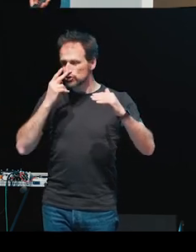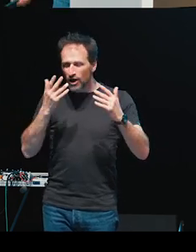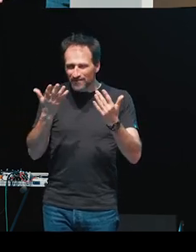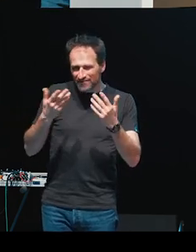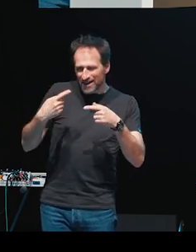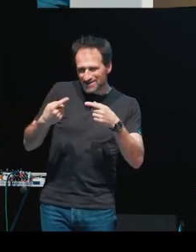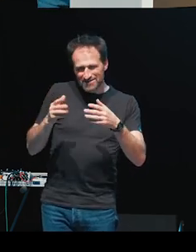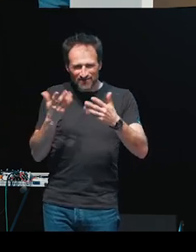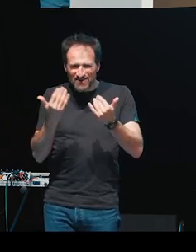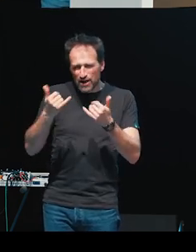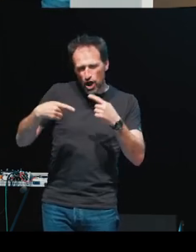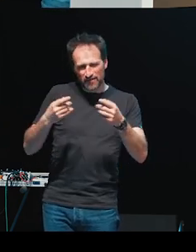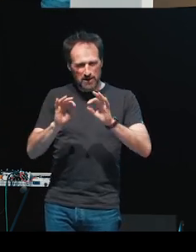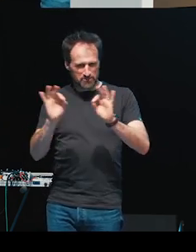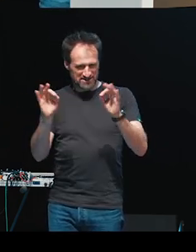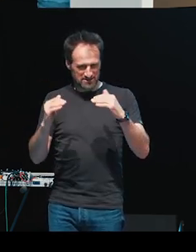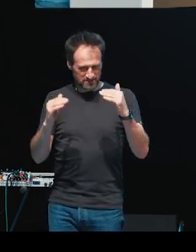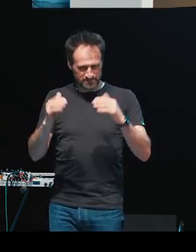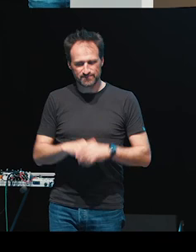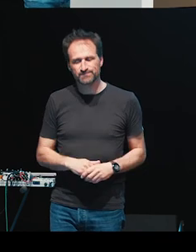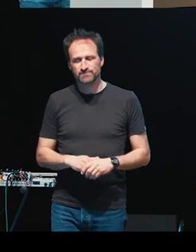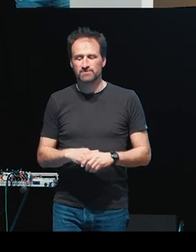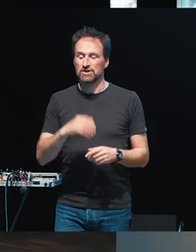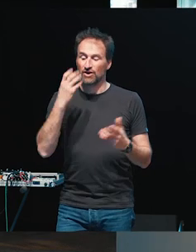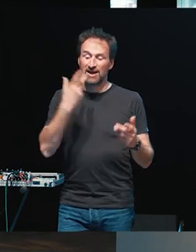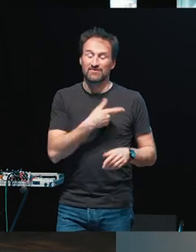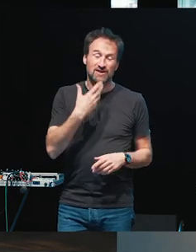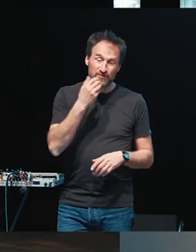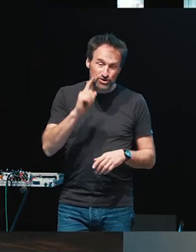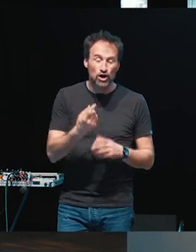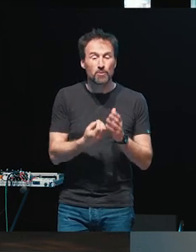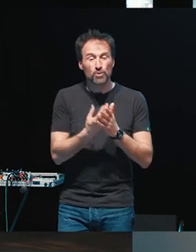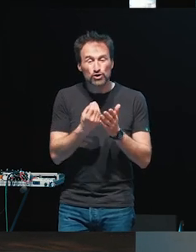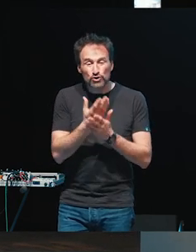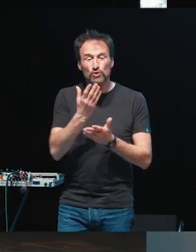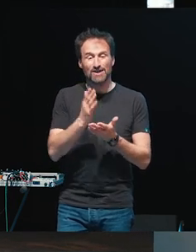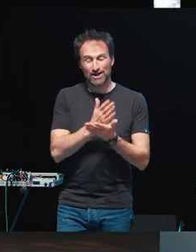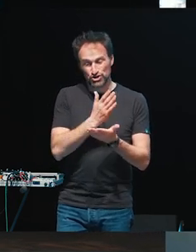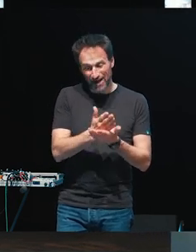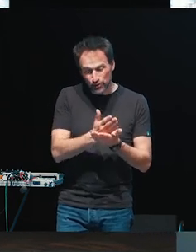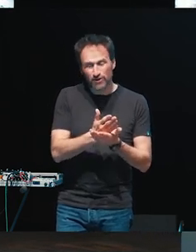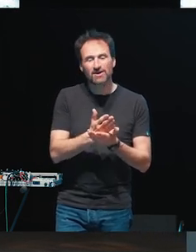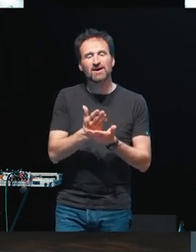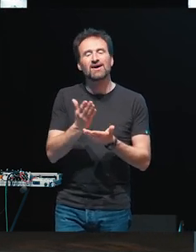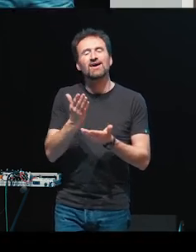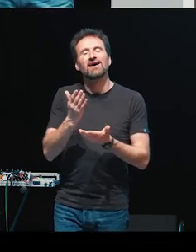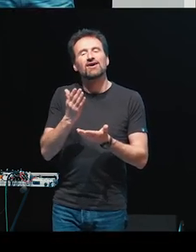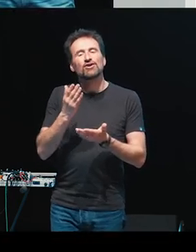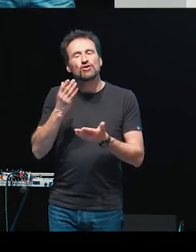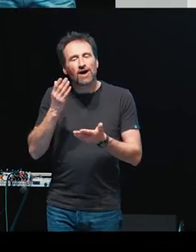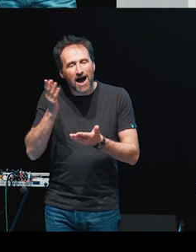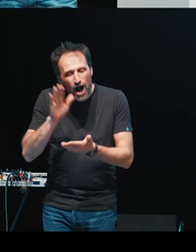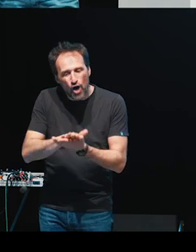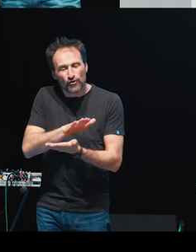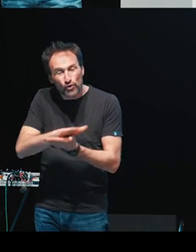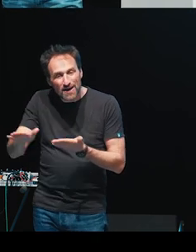And another thing is we want to make product decision based on the fact. It should not be a case where your manager or your CEO comes